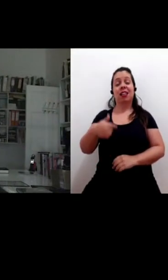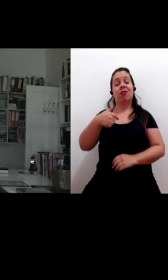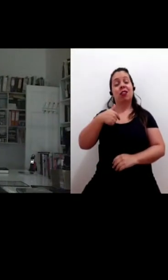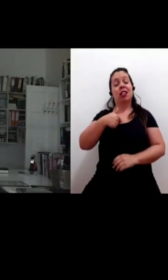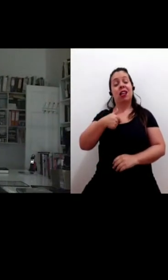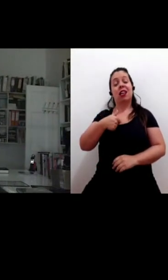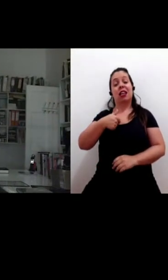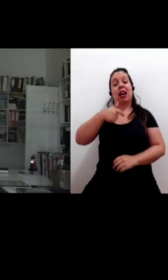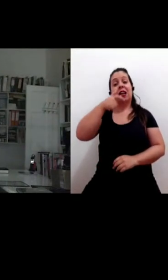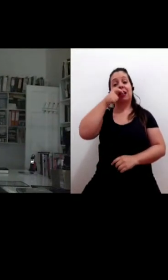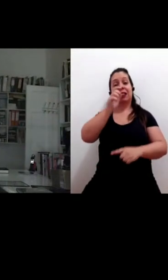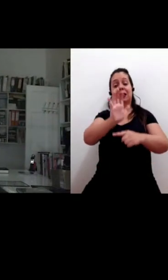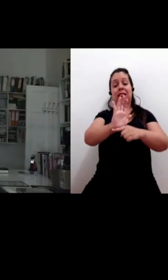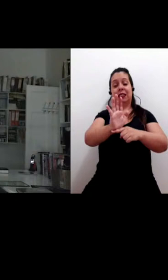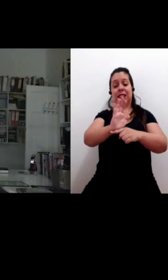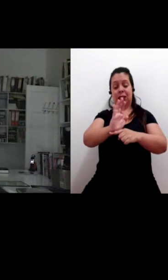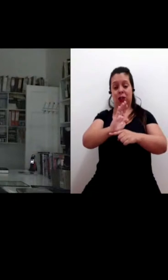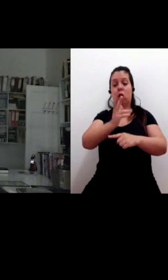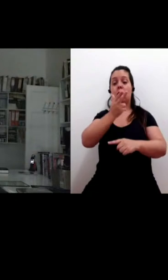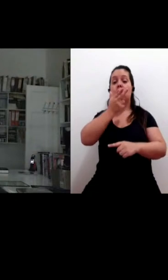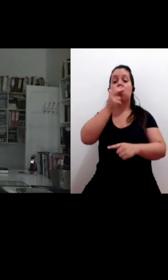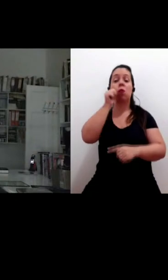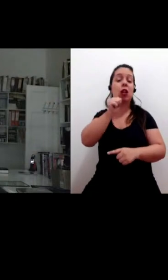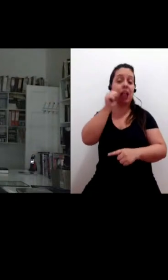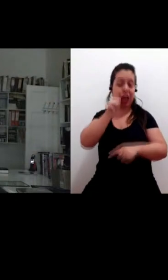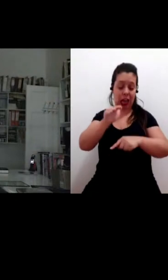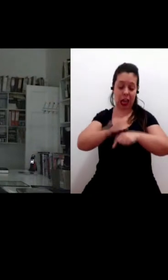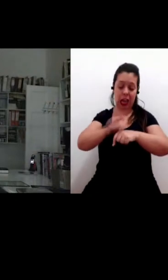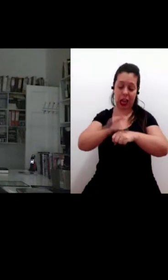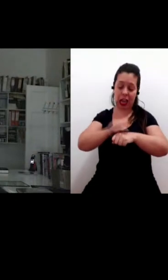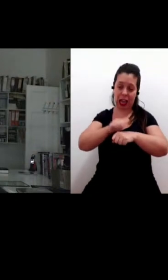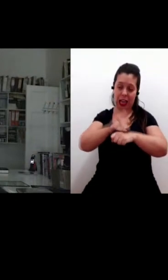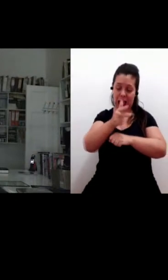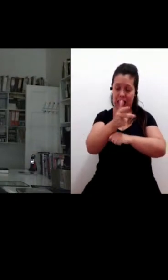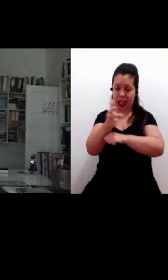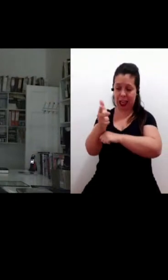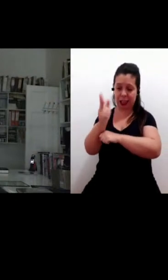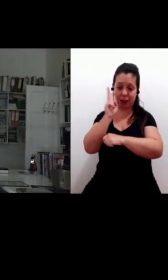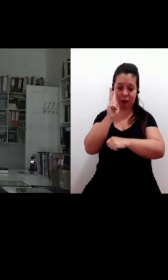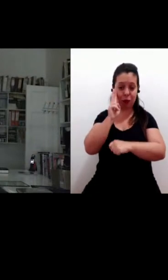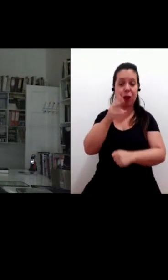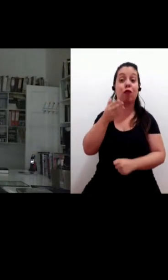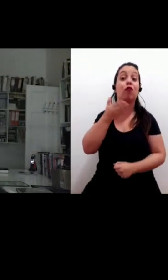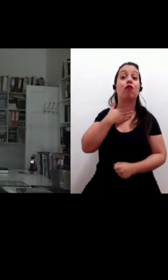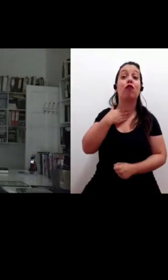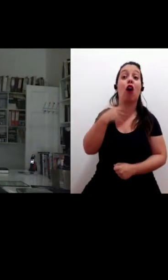voice we are hearing. It's another person's voice.